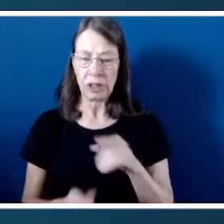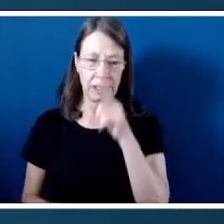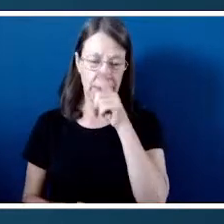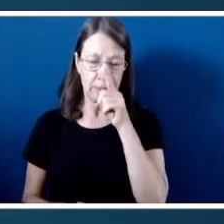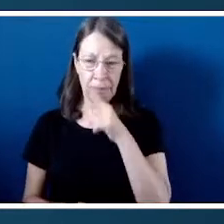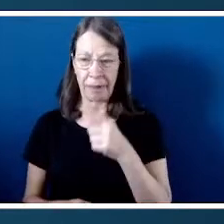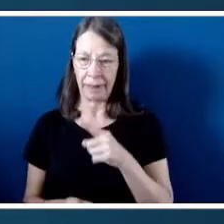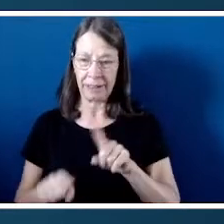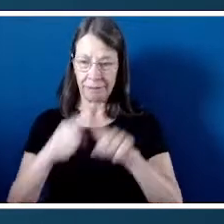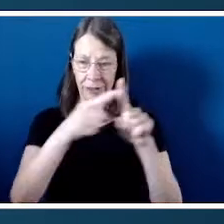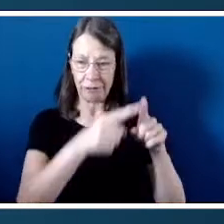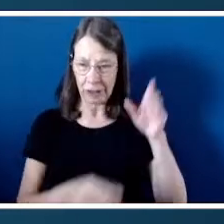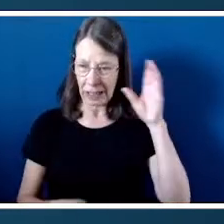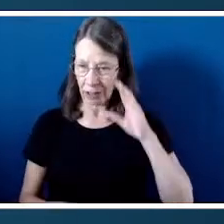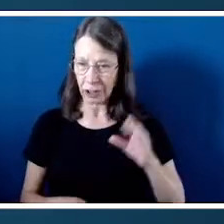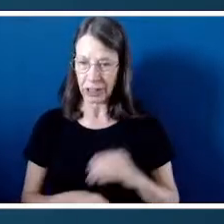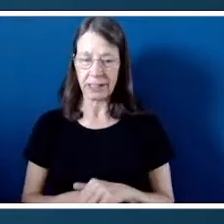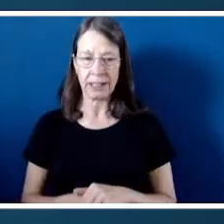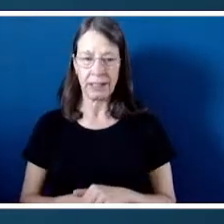states learning from each other,